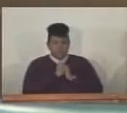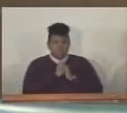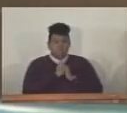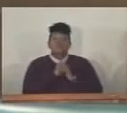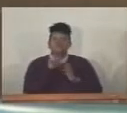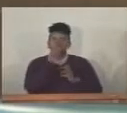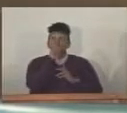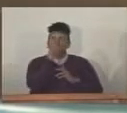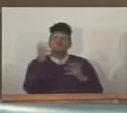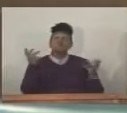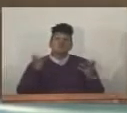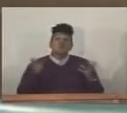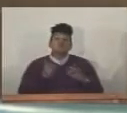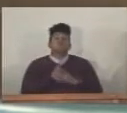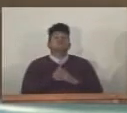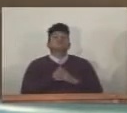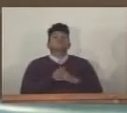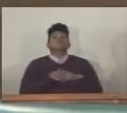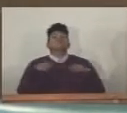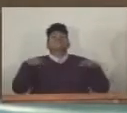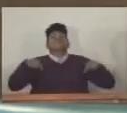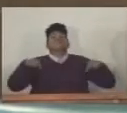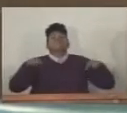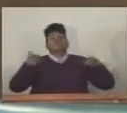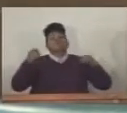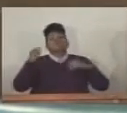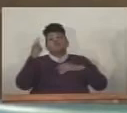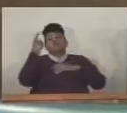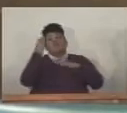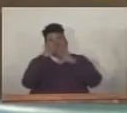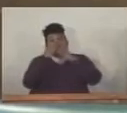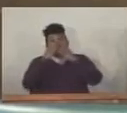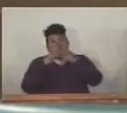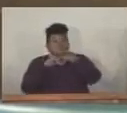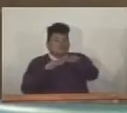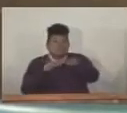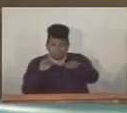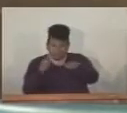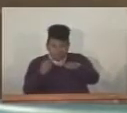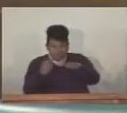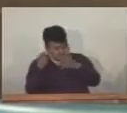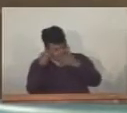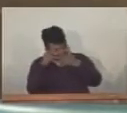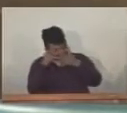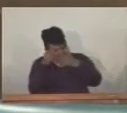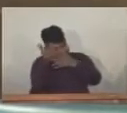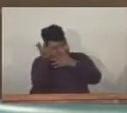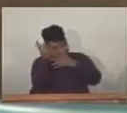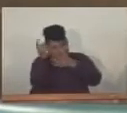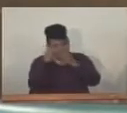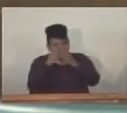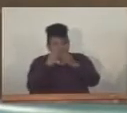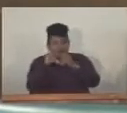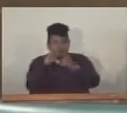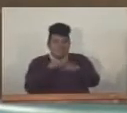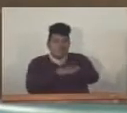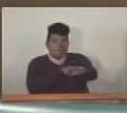And the truth is, this is just another step that we must take along that long